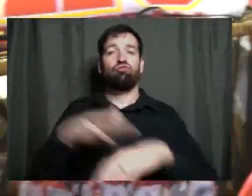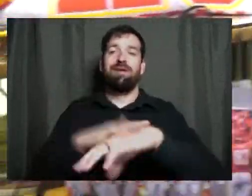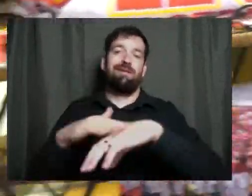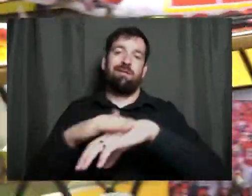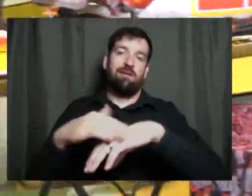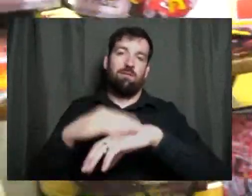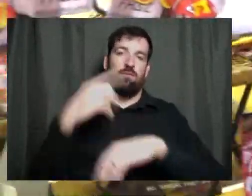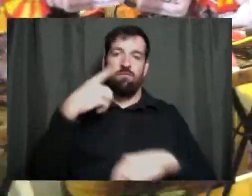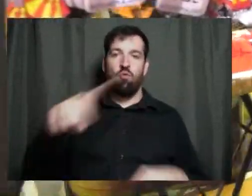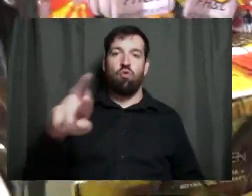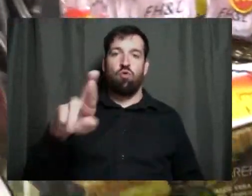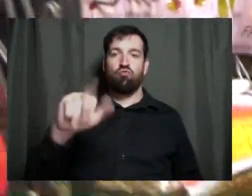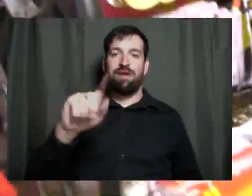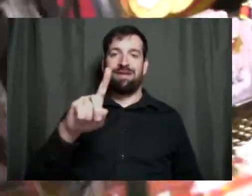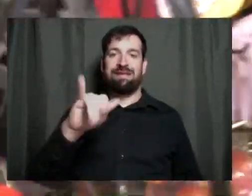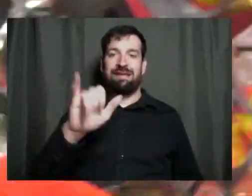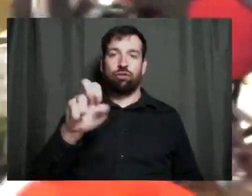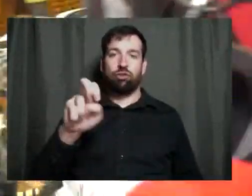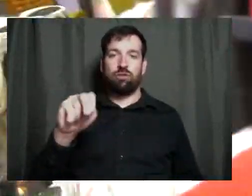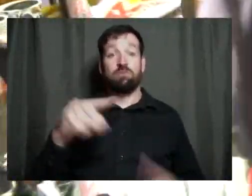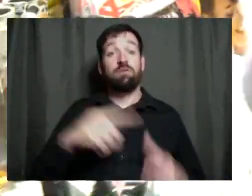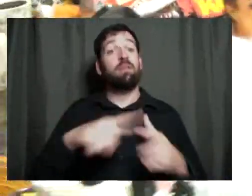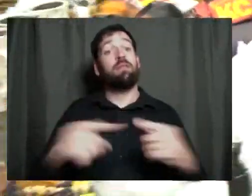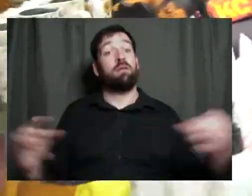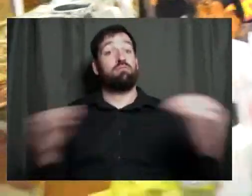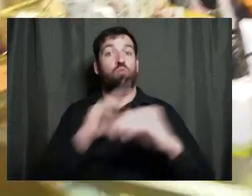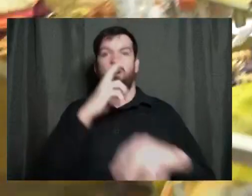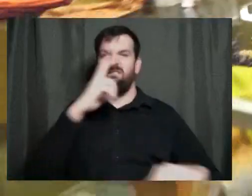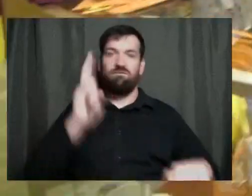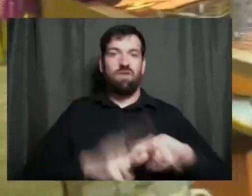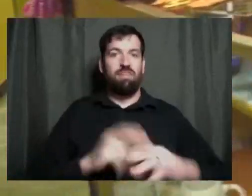Then we just have more fun things here.